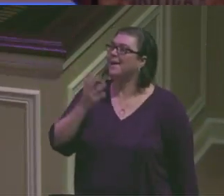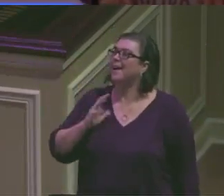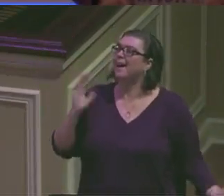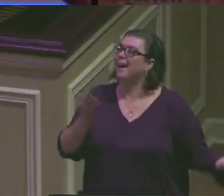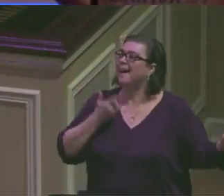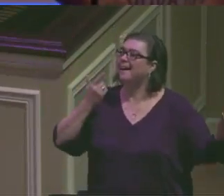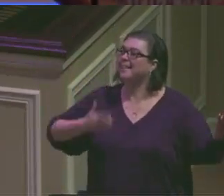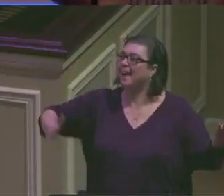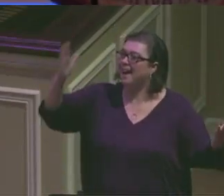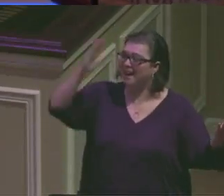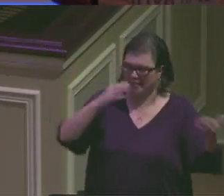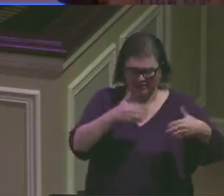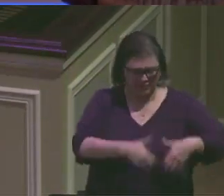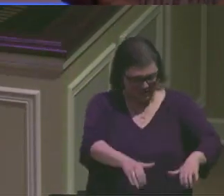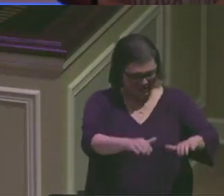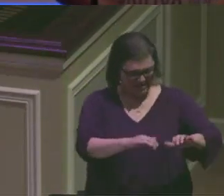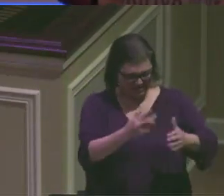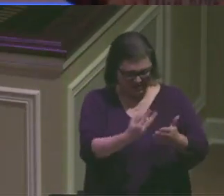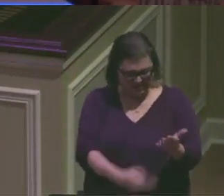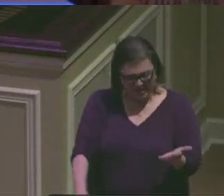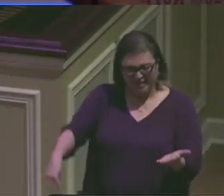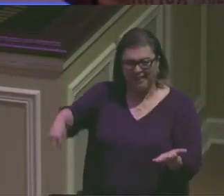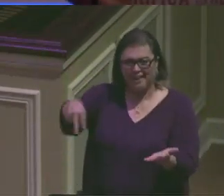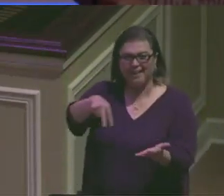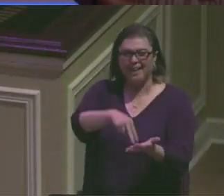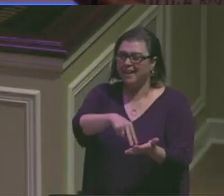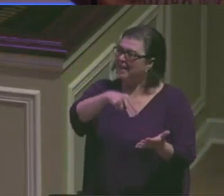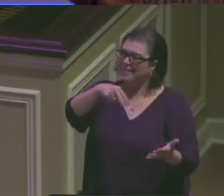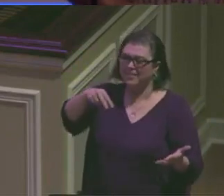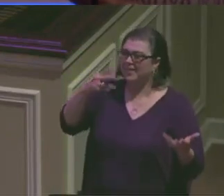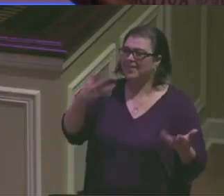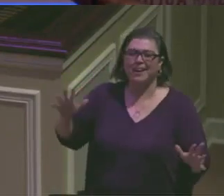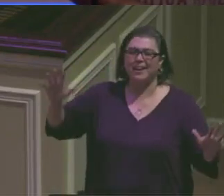Our God has risen from the dead.